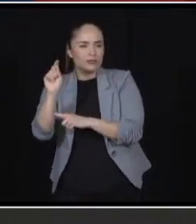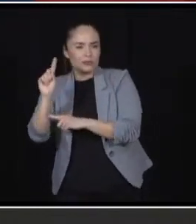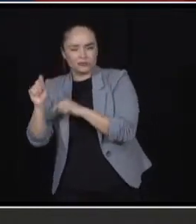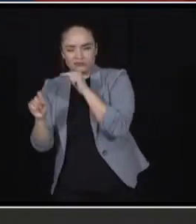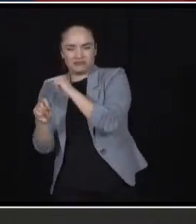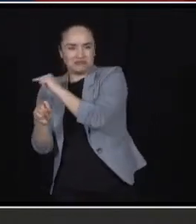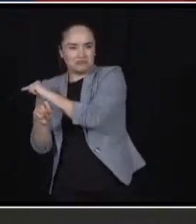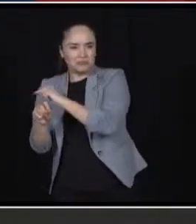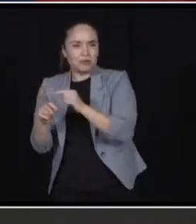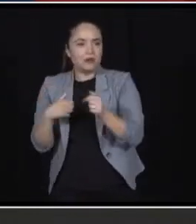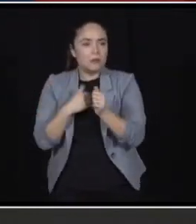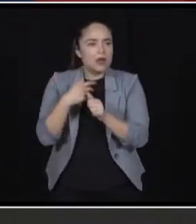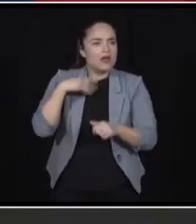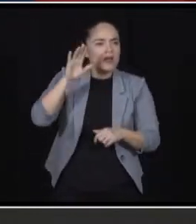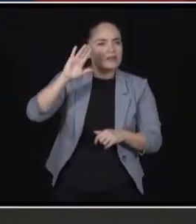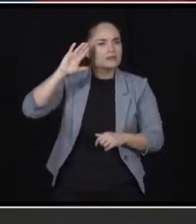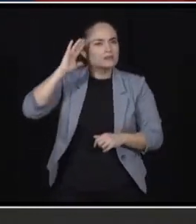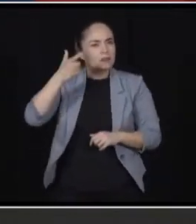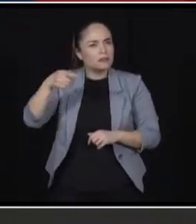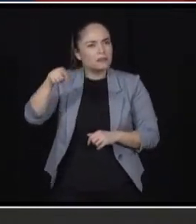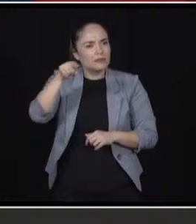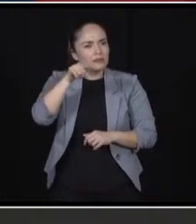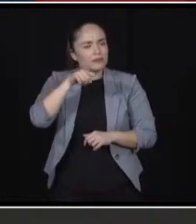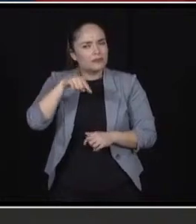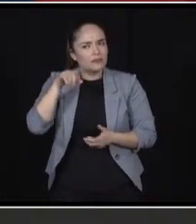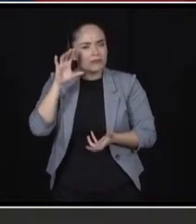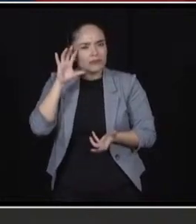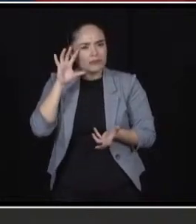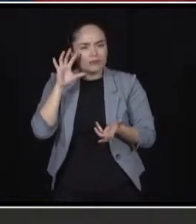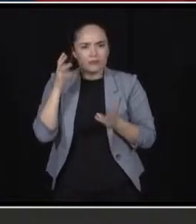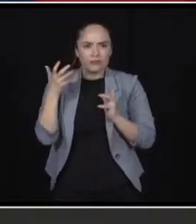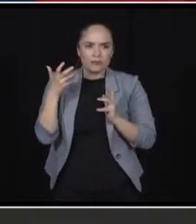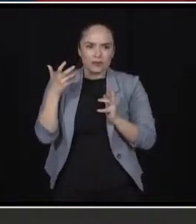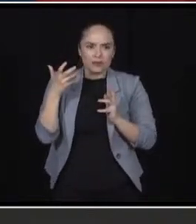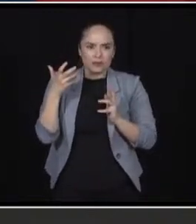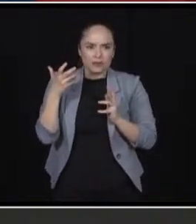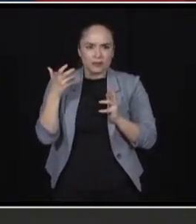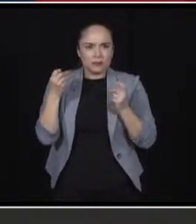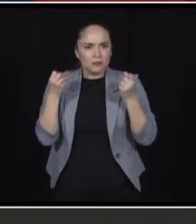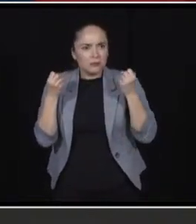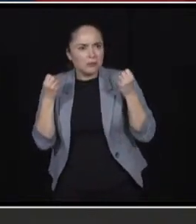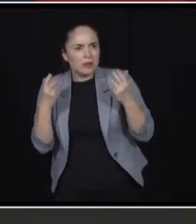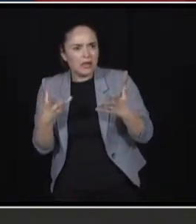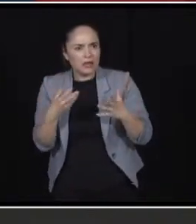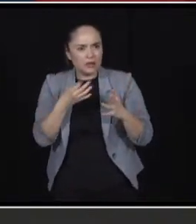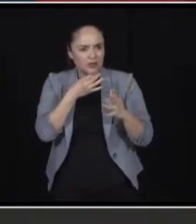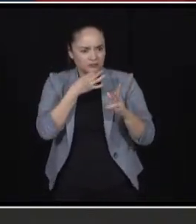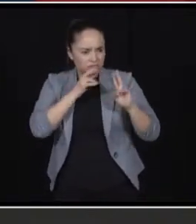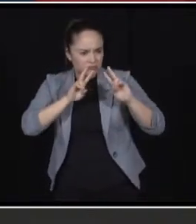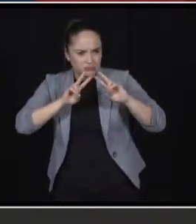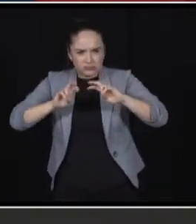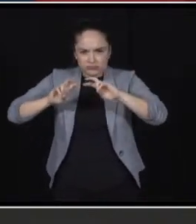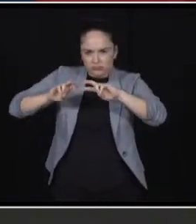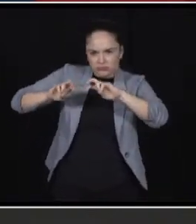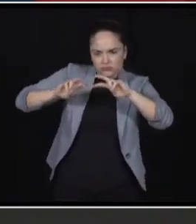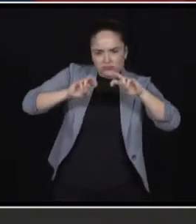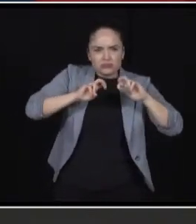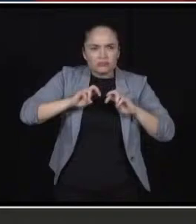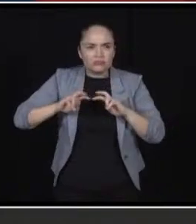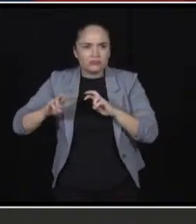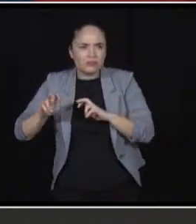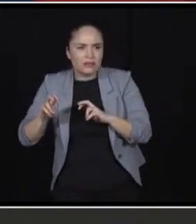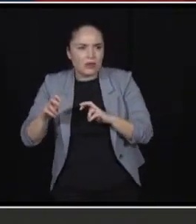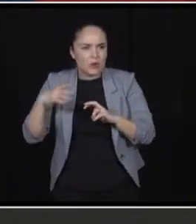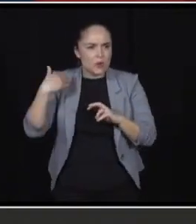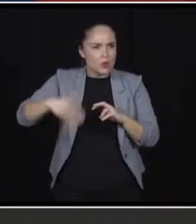guard by trends, I guess, that many experts had seen coming a mile away. So, Minister